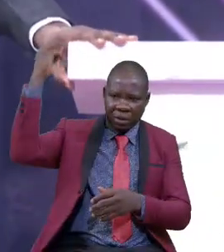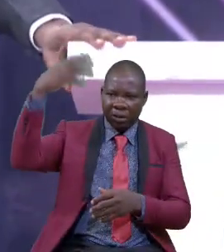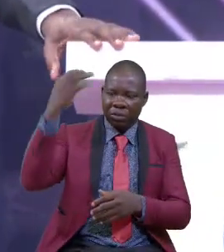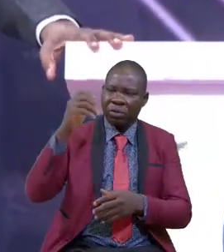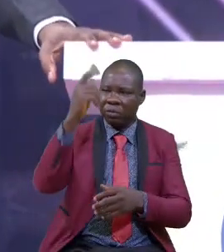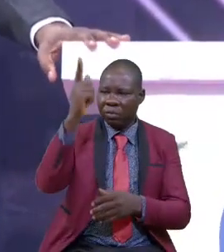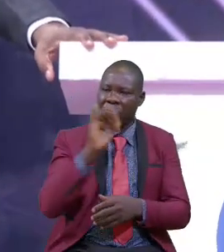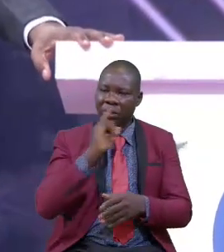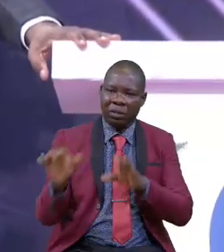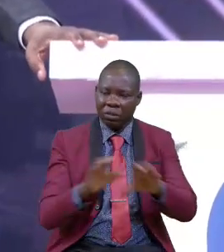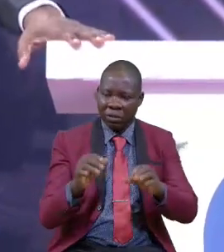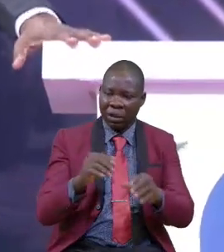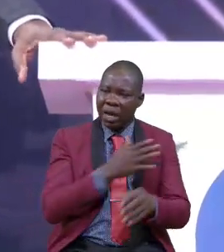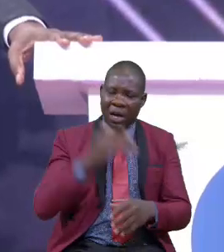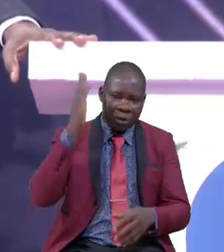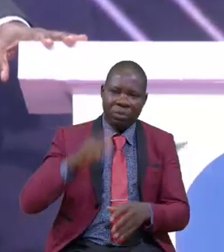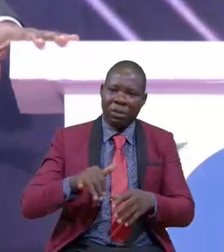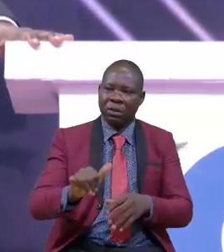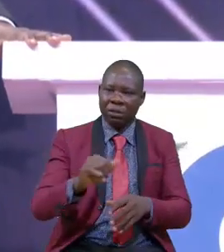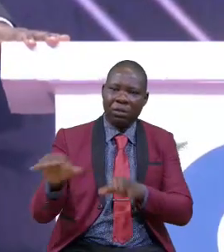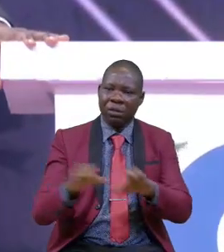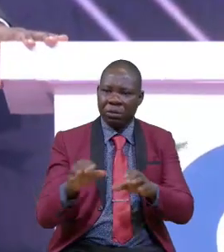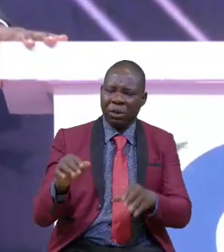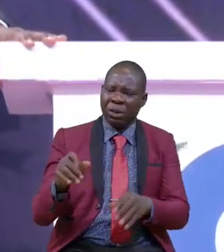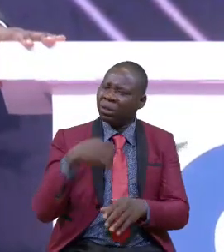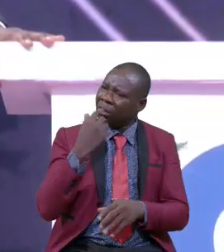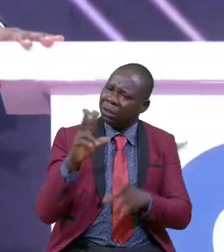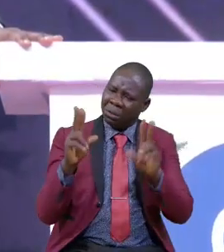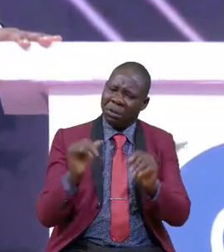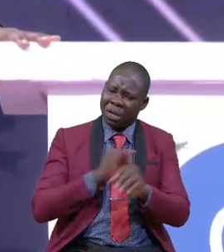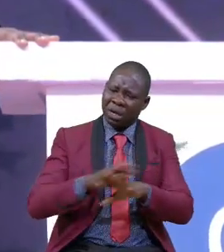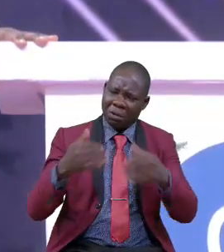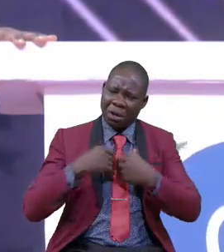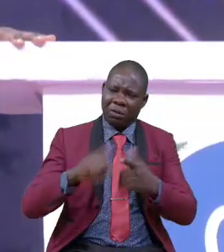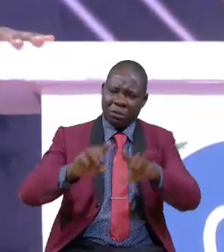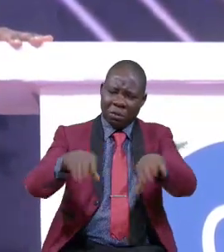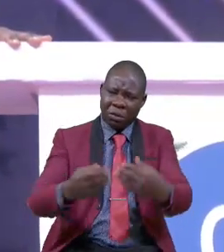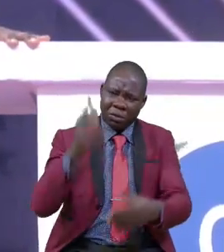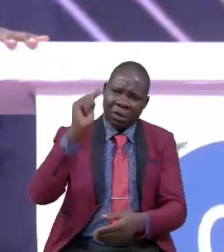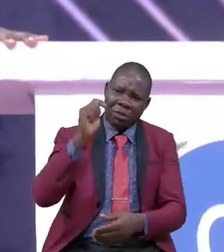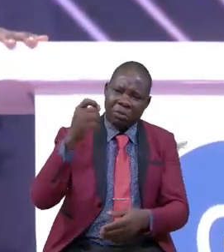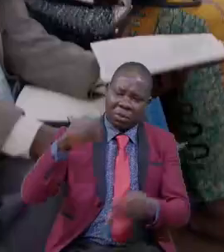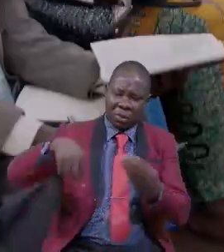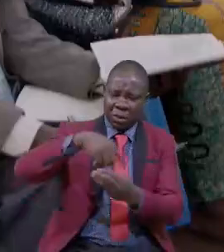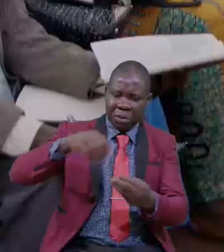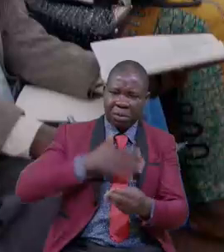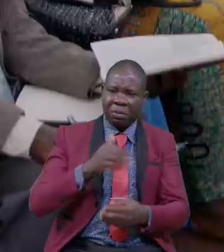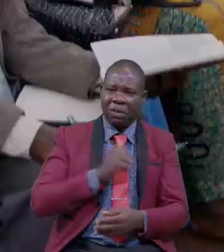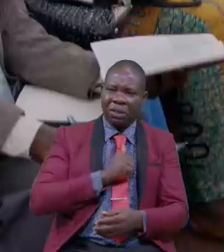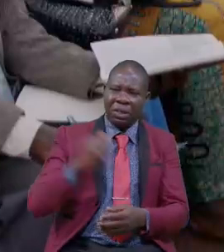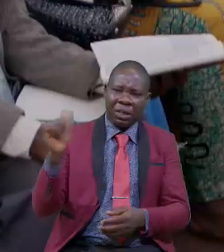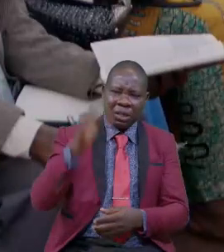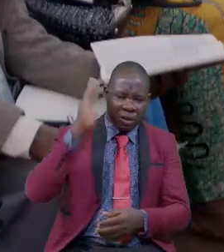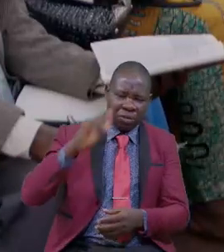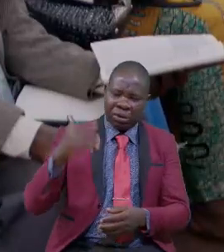dare not give about any testimony about myself. They will think I am proud. I dare not talk about